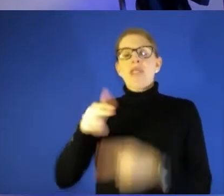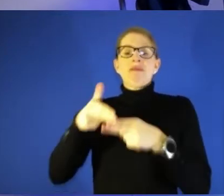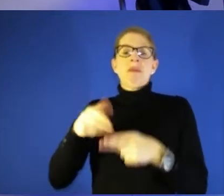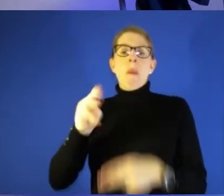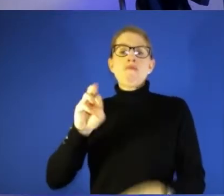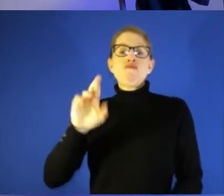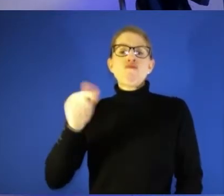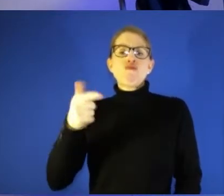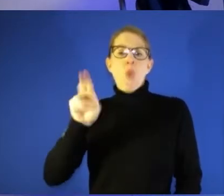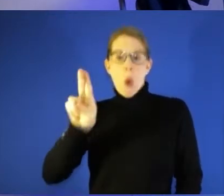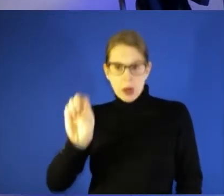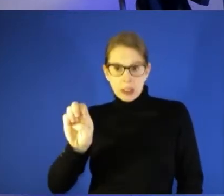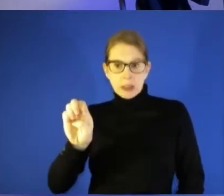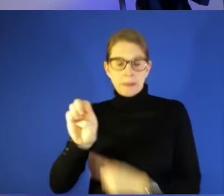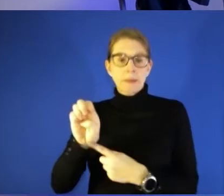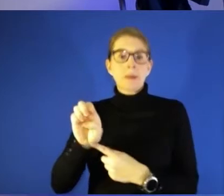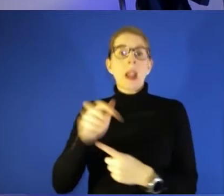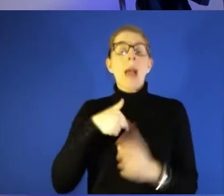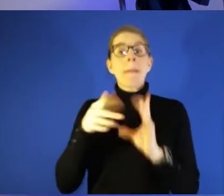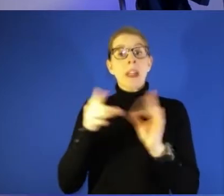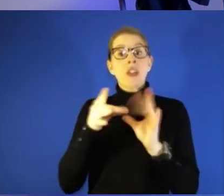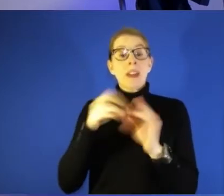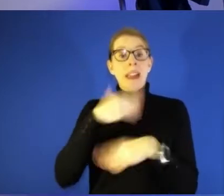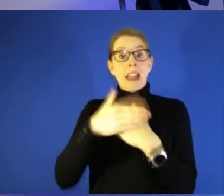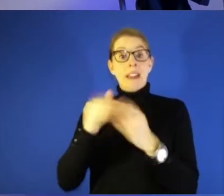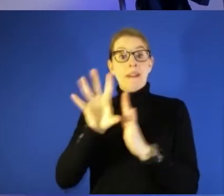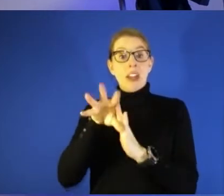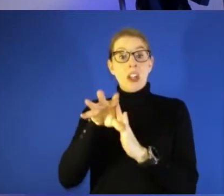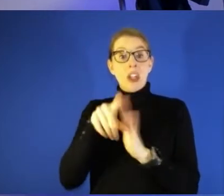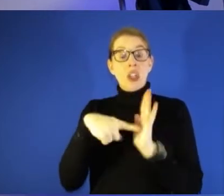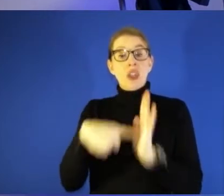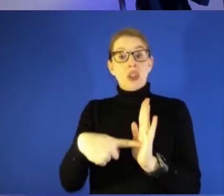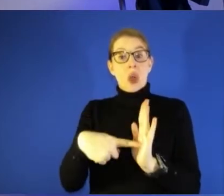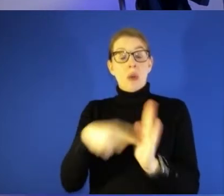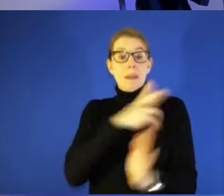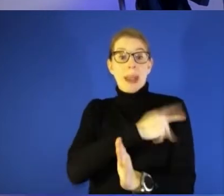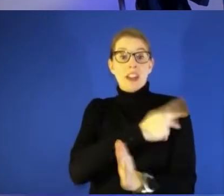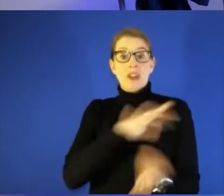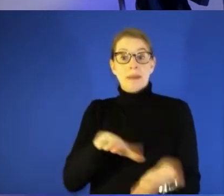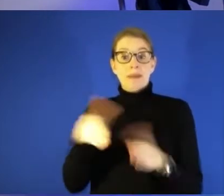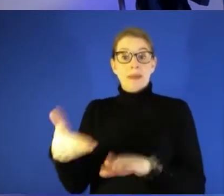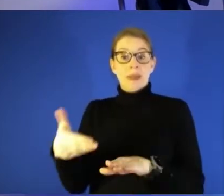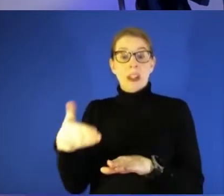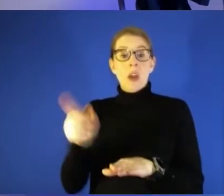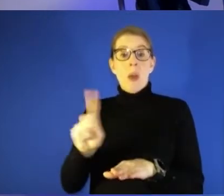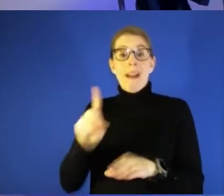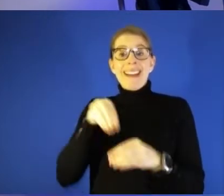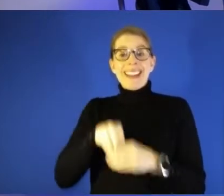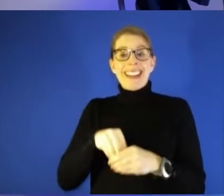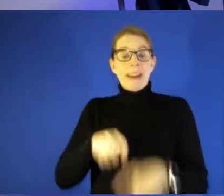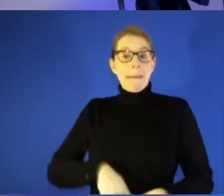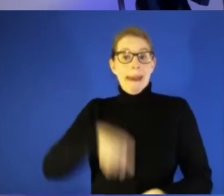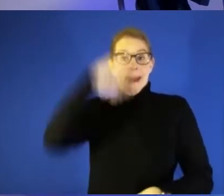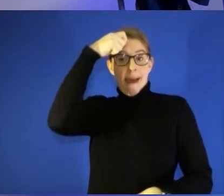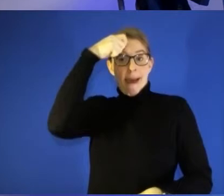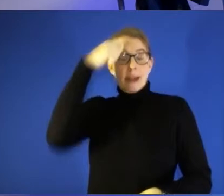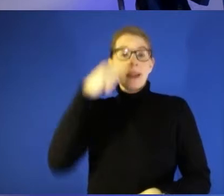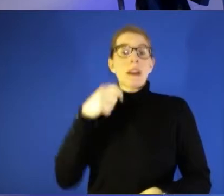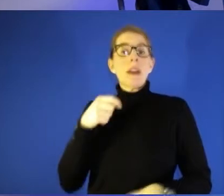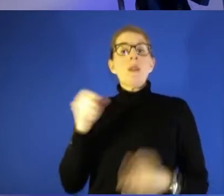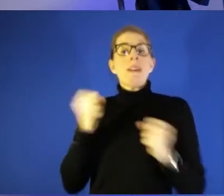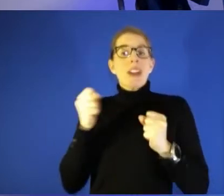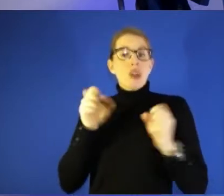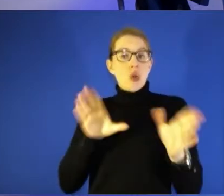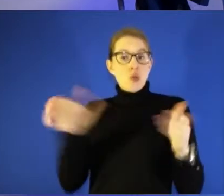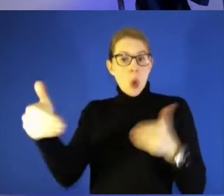want to mention that the following video does show deceased patients in bags in our refrigeration rooms. So I